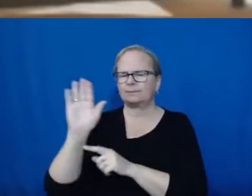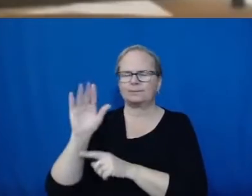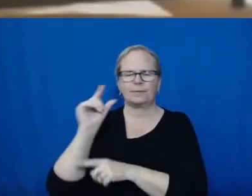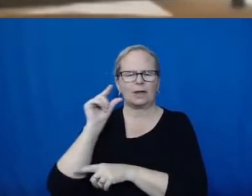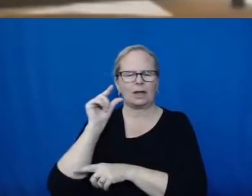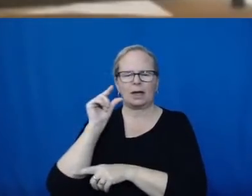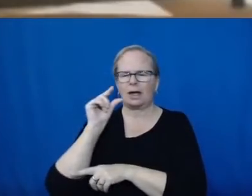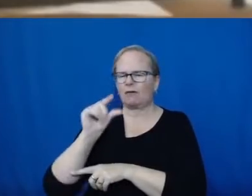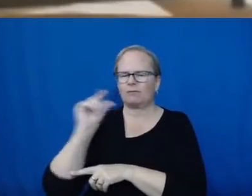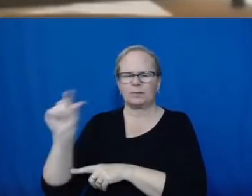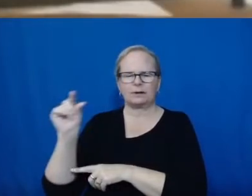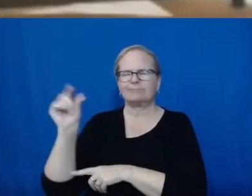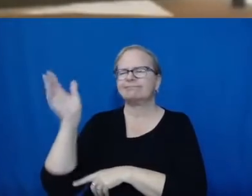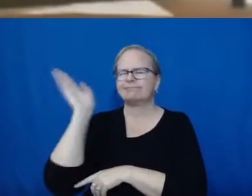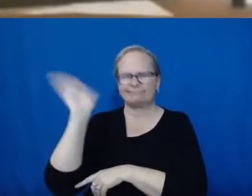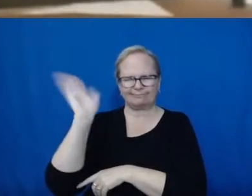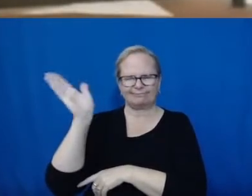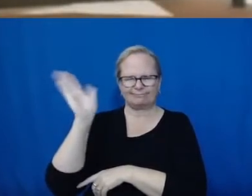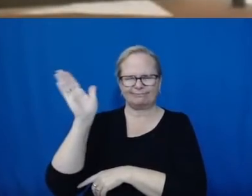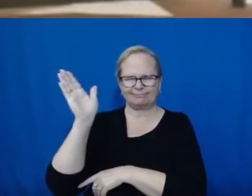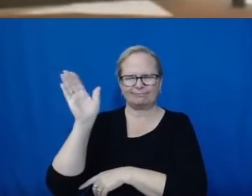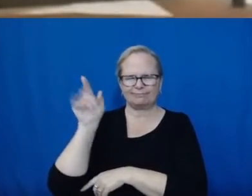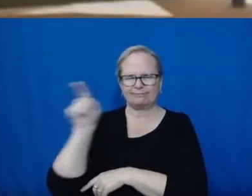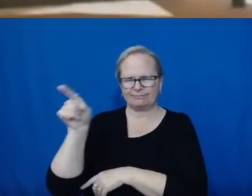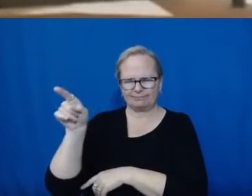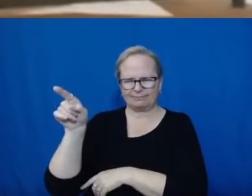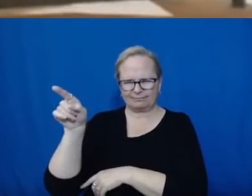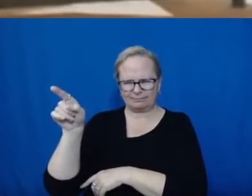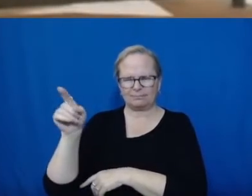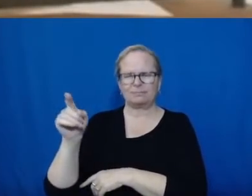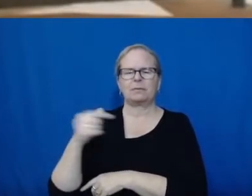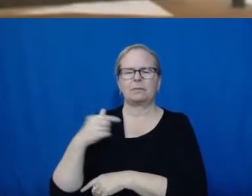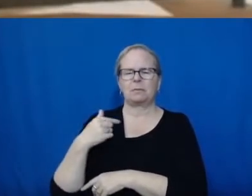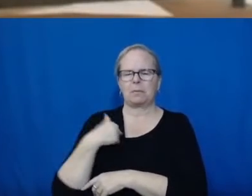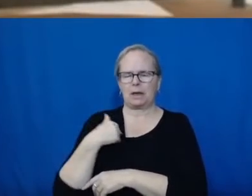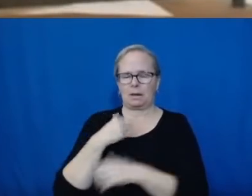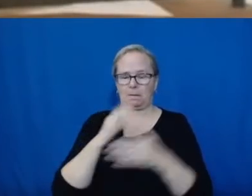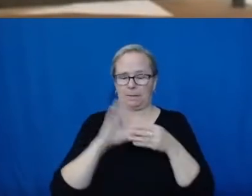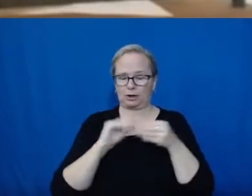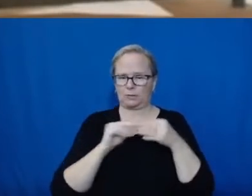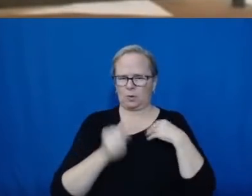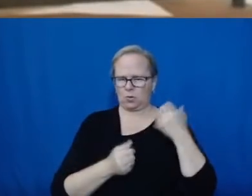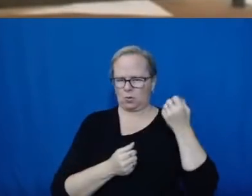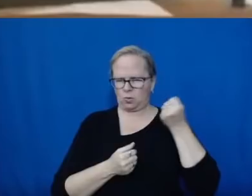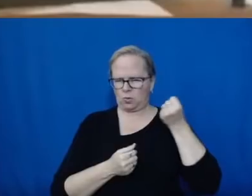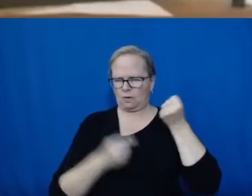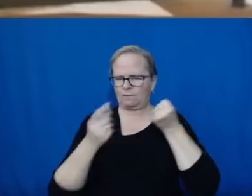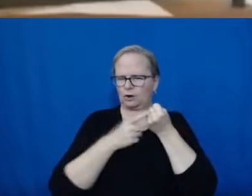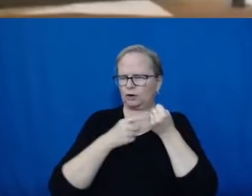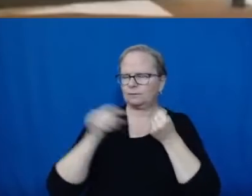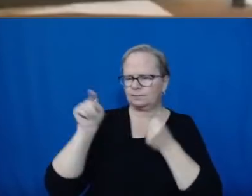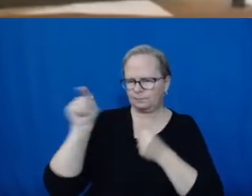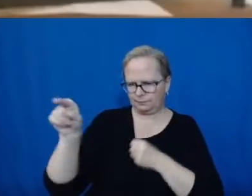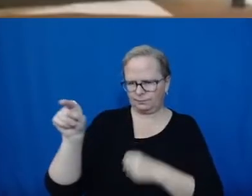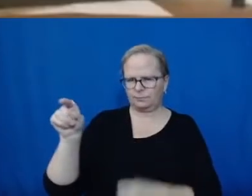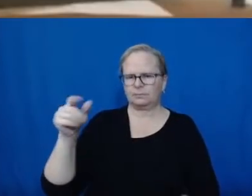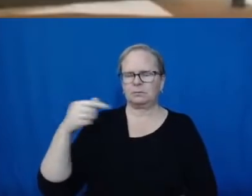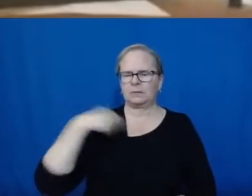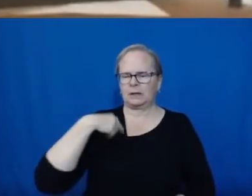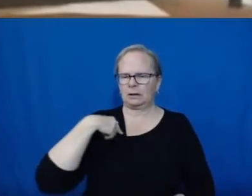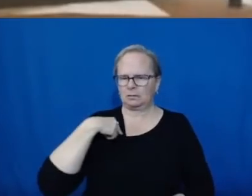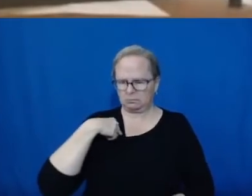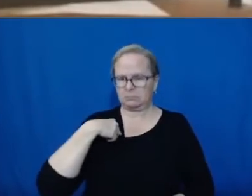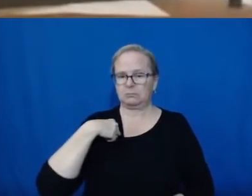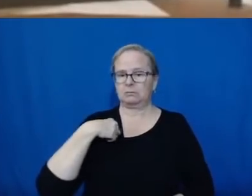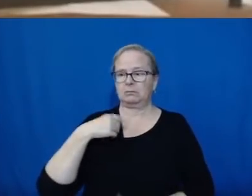government presser, and I'm going to speak a little bit to that afterwards. But I guess I'll just say that this is the first